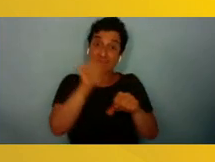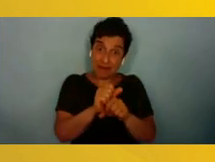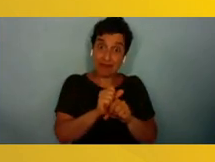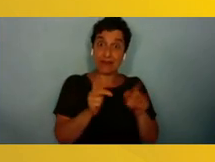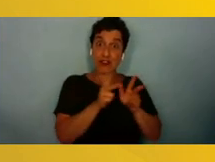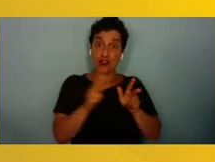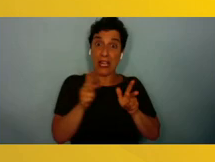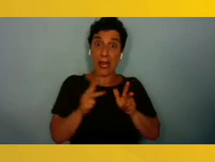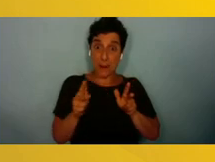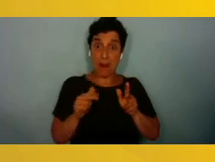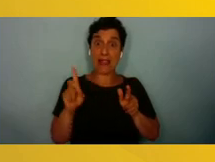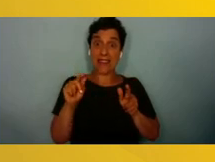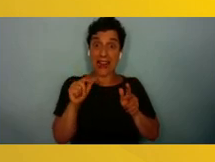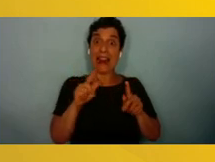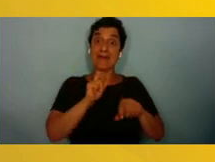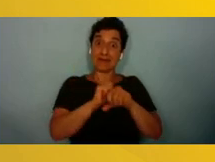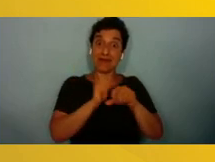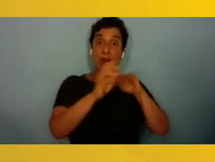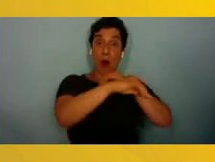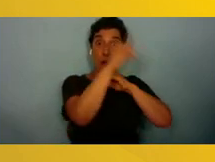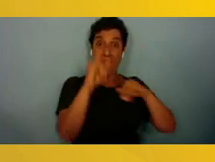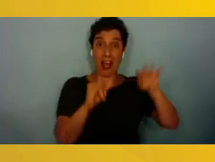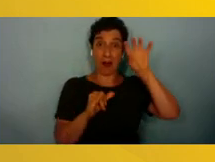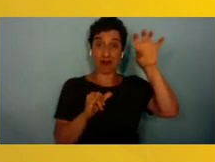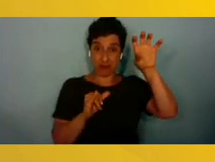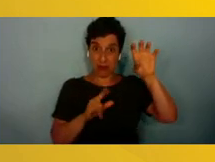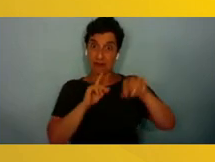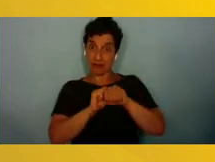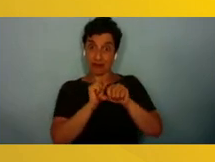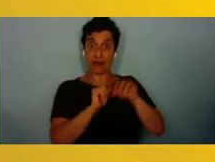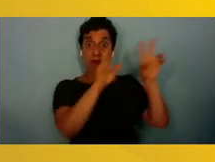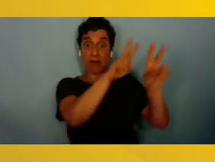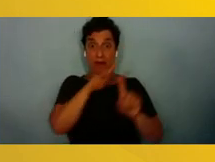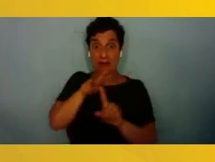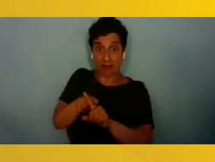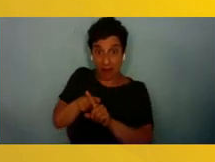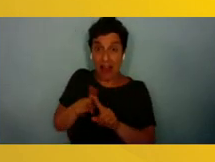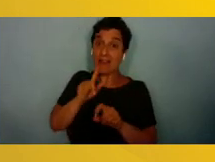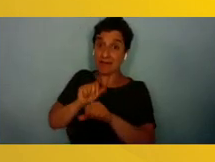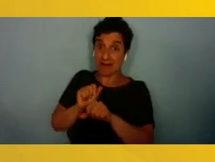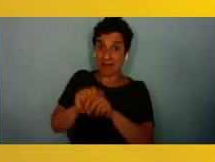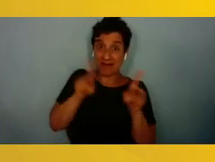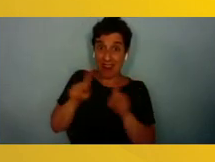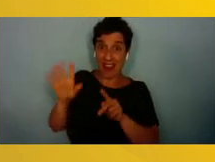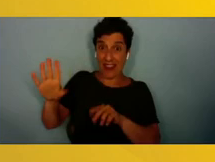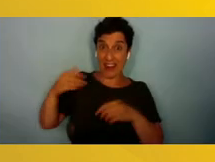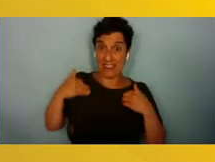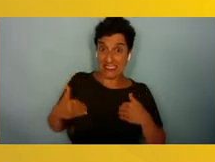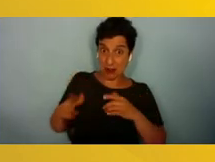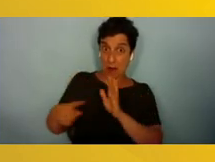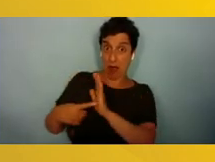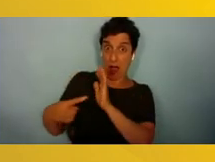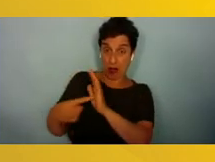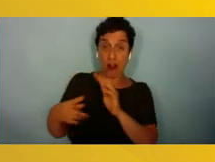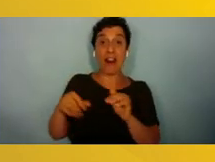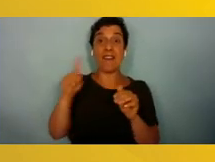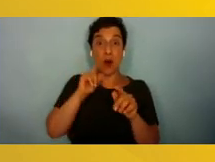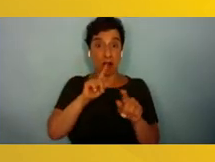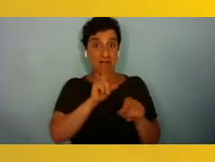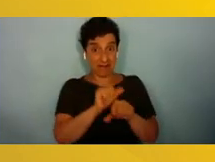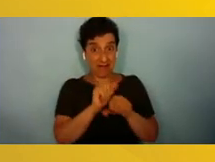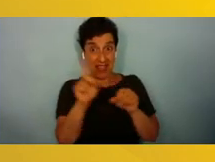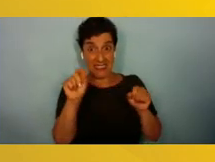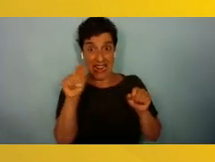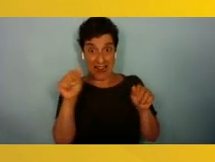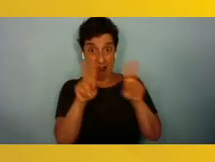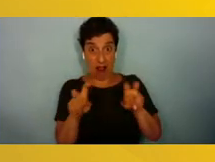like students use in their own physical models to research the problem and propose solutions. But now, with the help of a